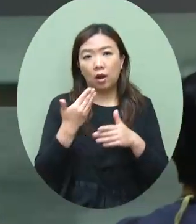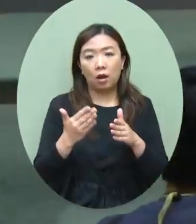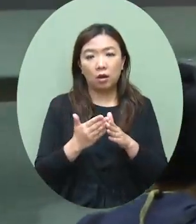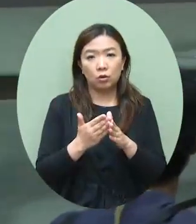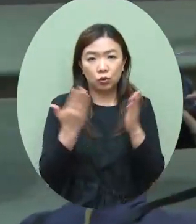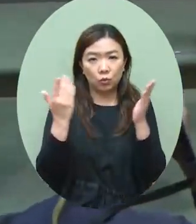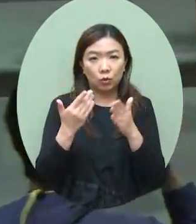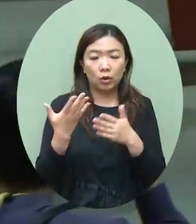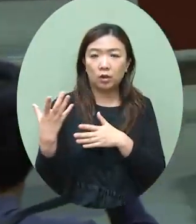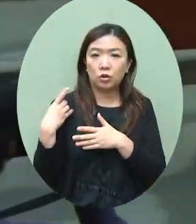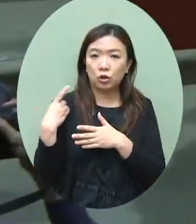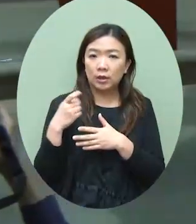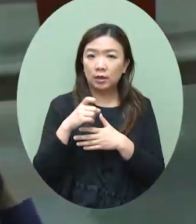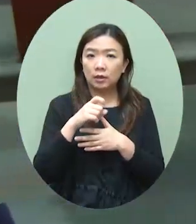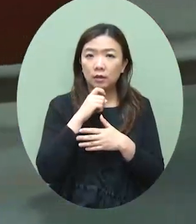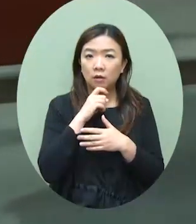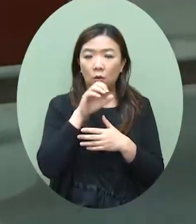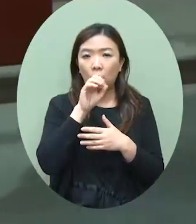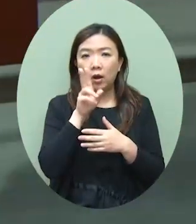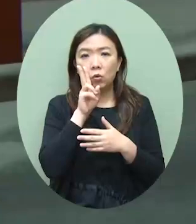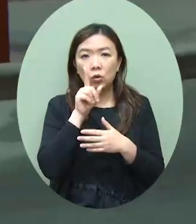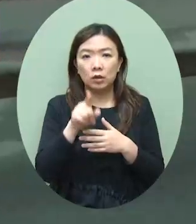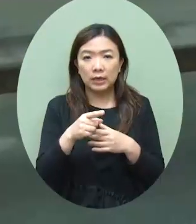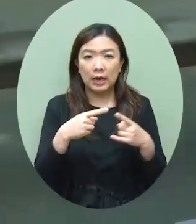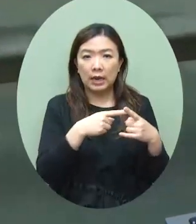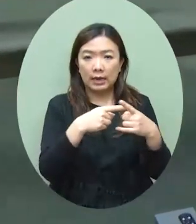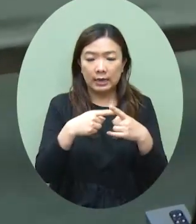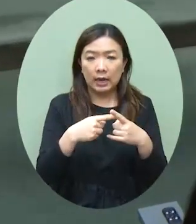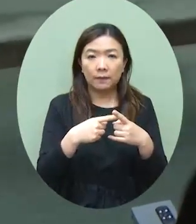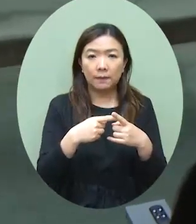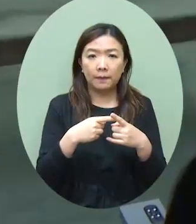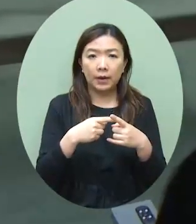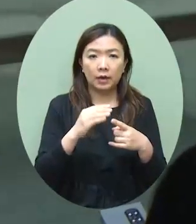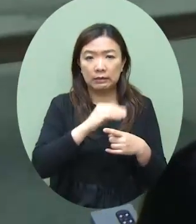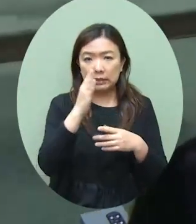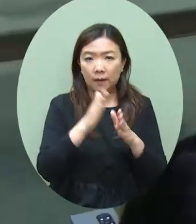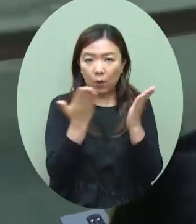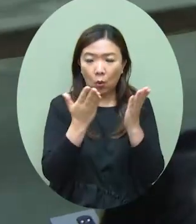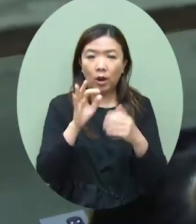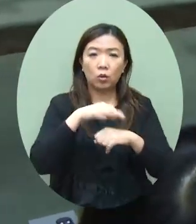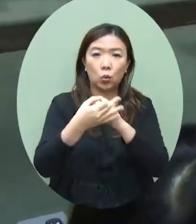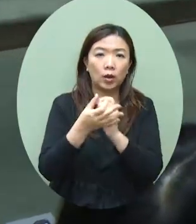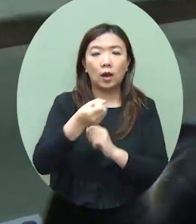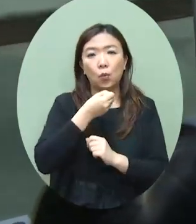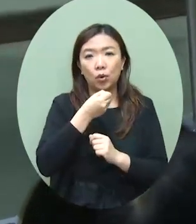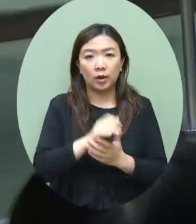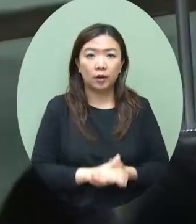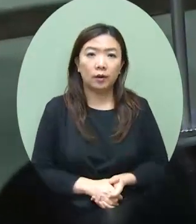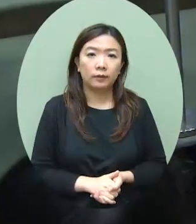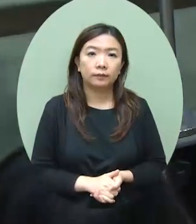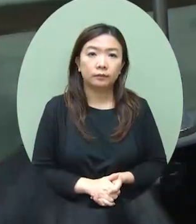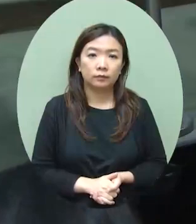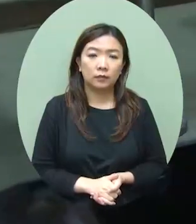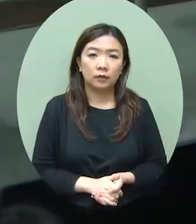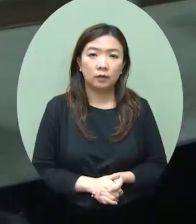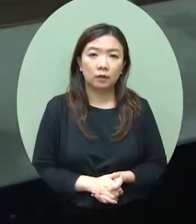People's Daily and other state media on sticking to zero COVID a warning against further easing the border control measures